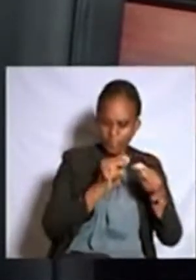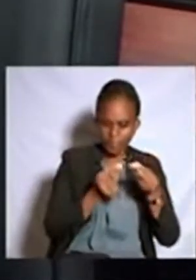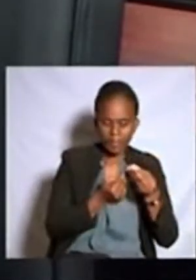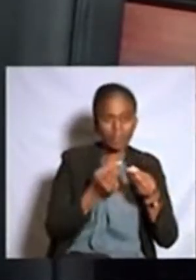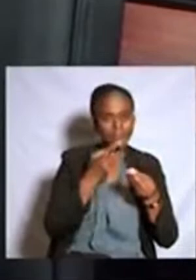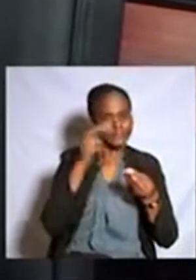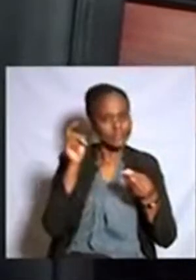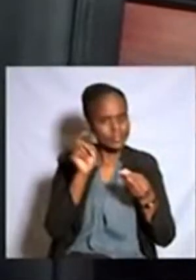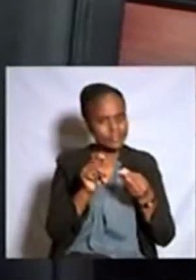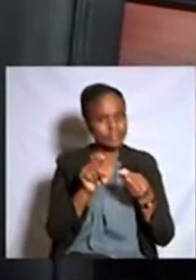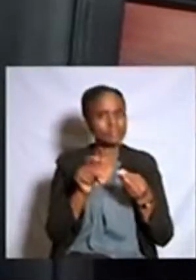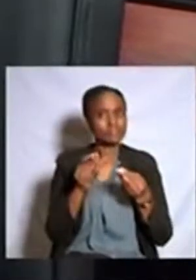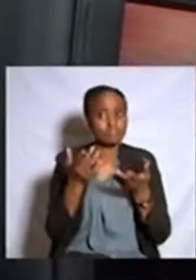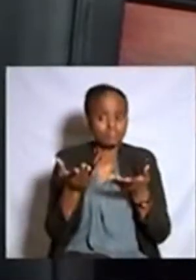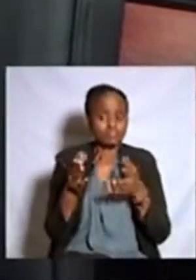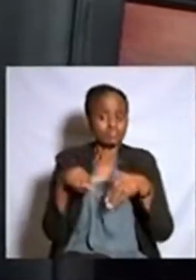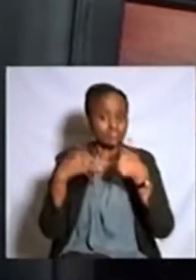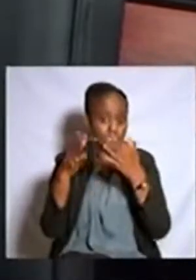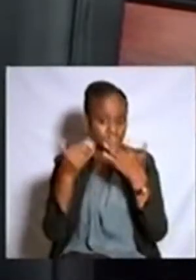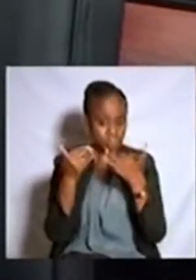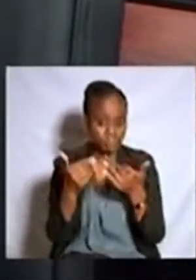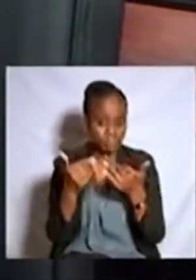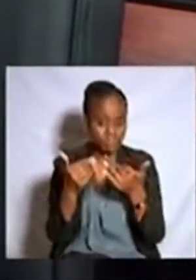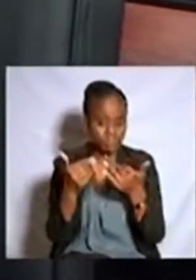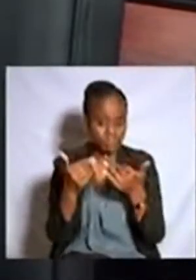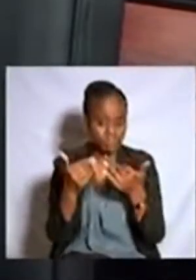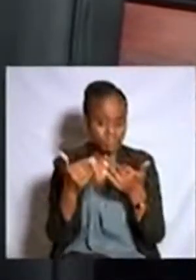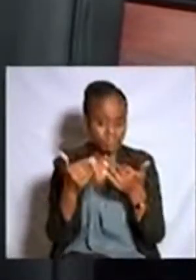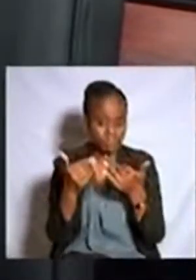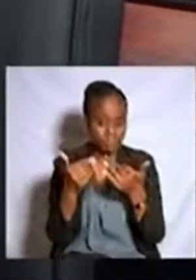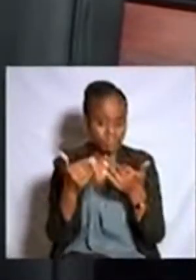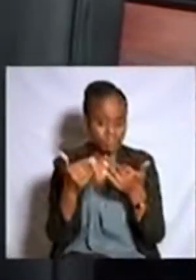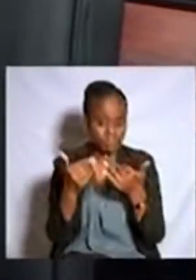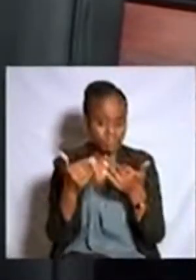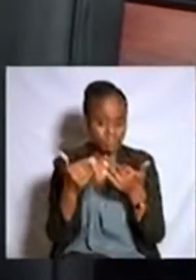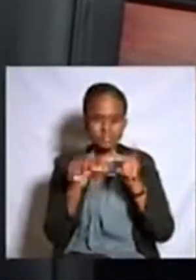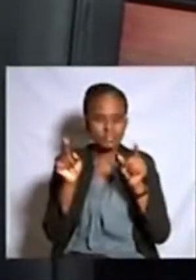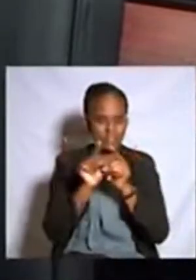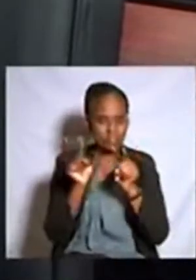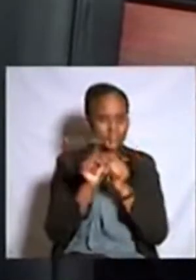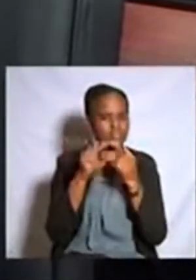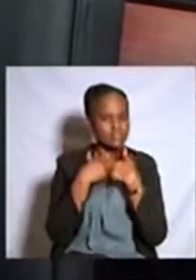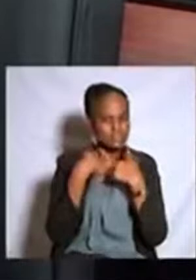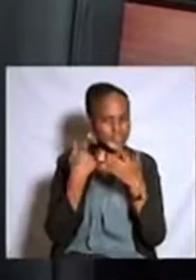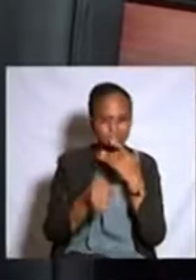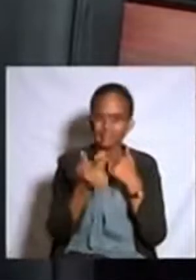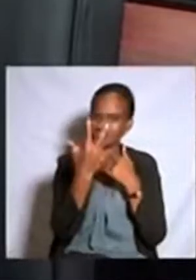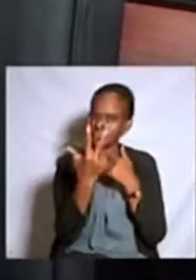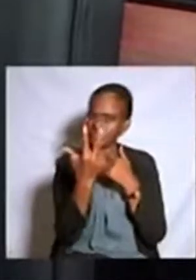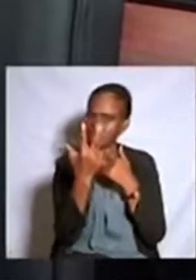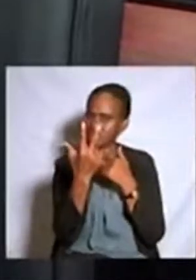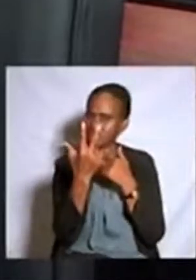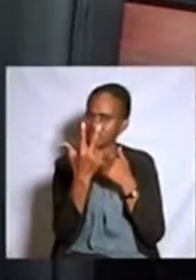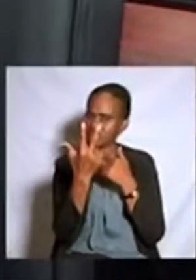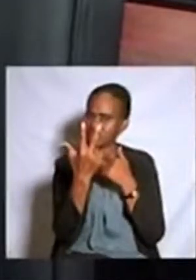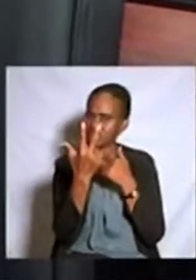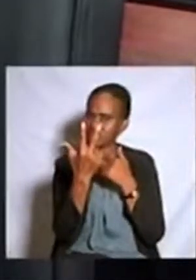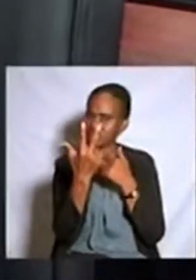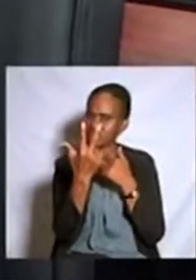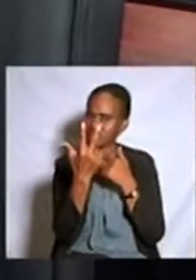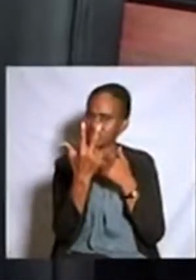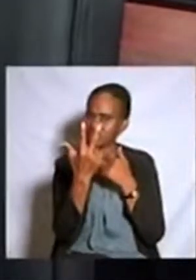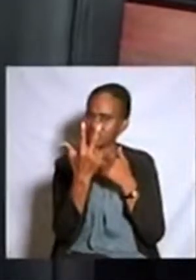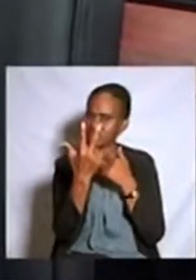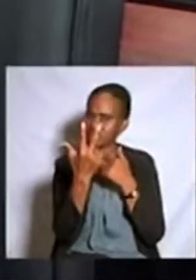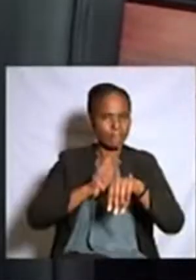orders. So I think given the fact that these processes take an estimation of, say, 3 to 6 months, I think that's